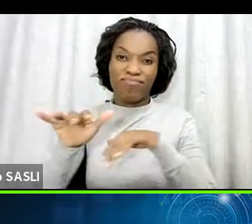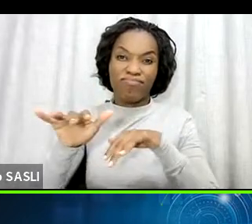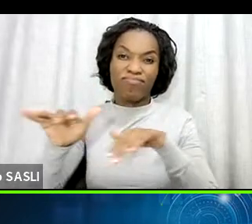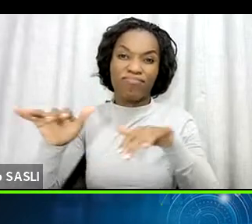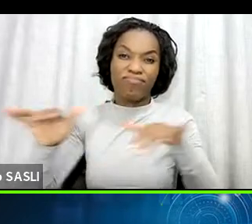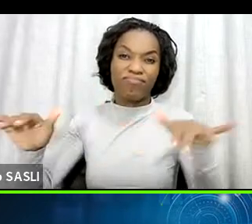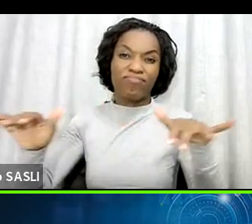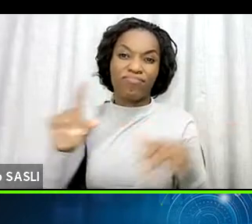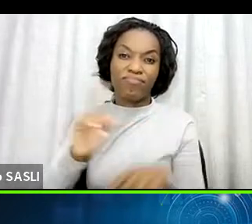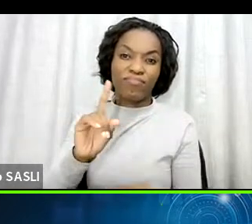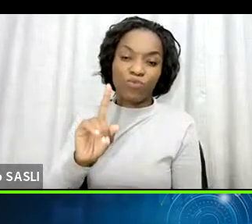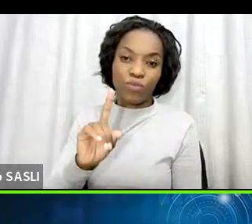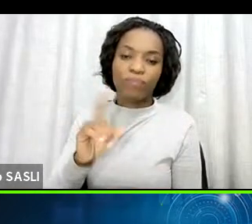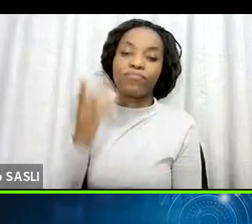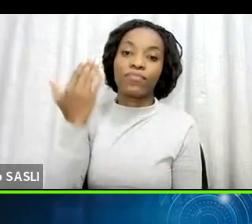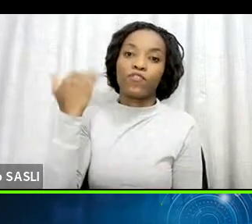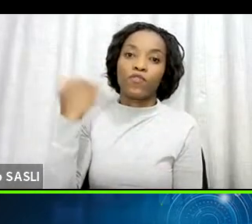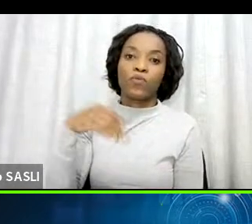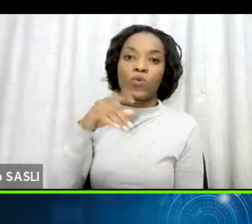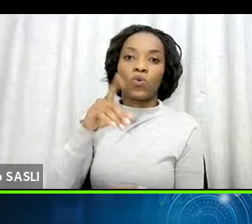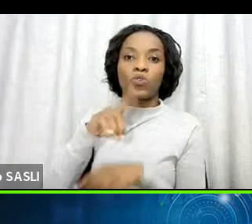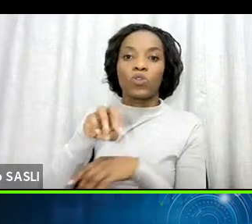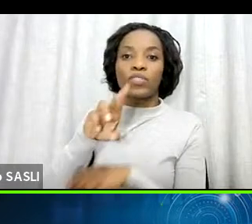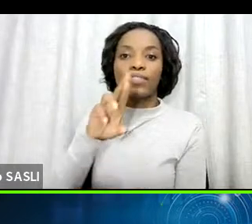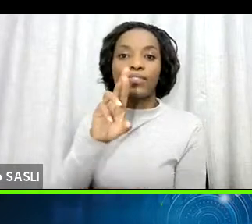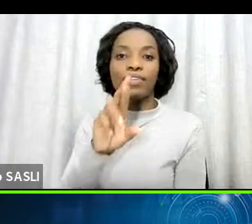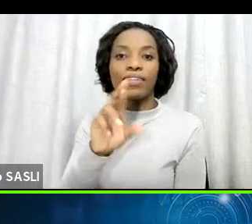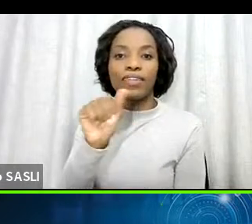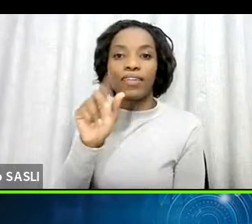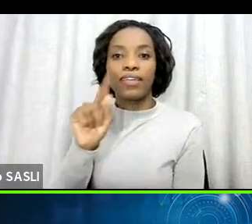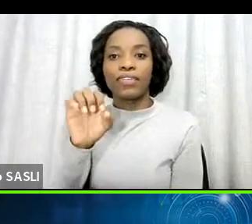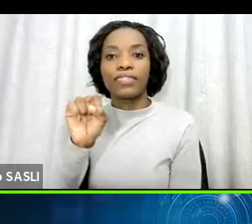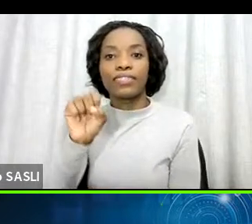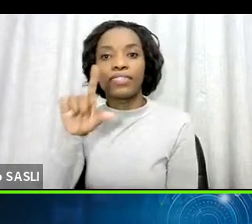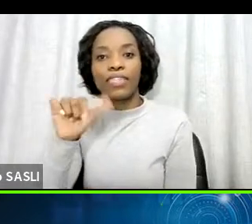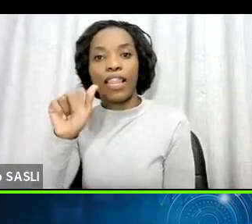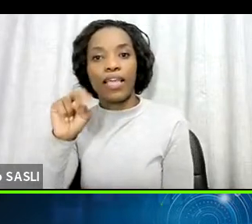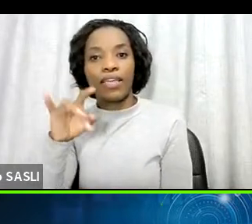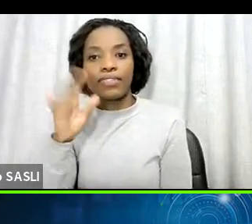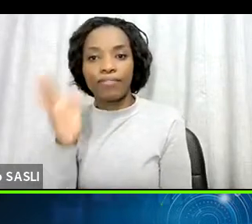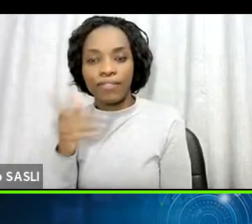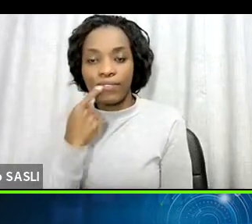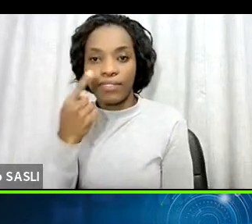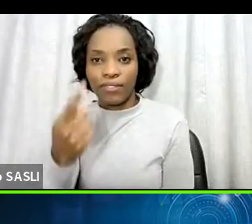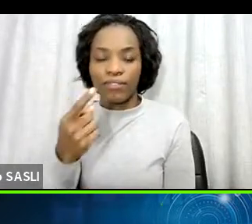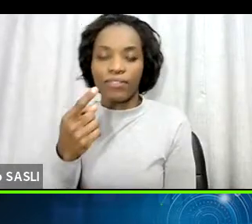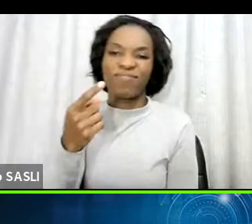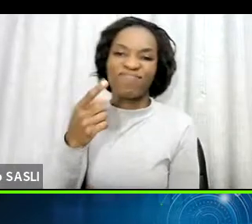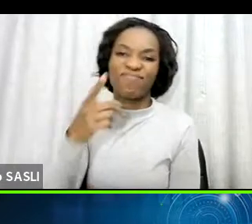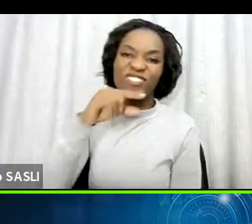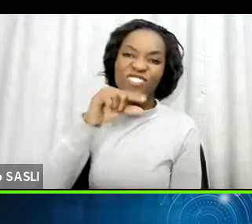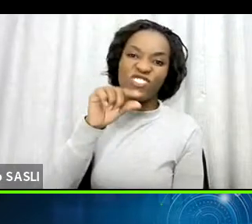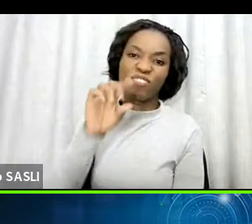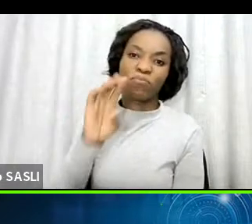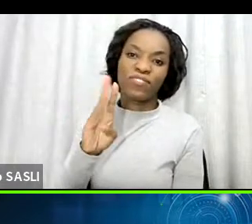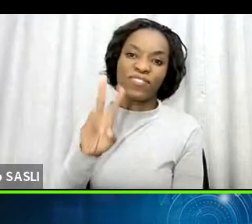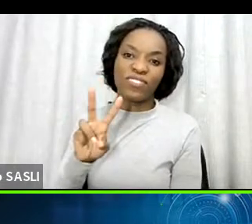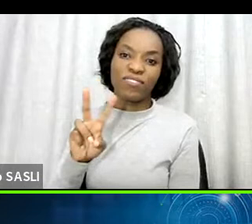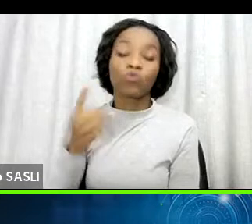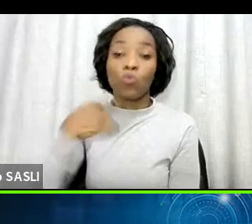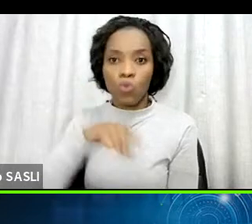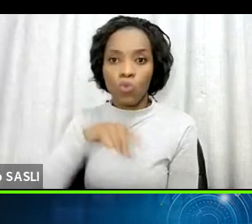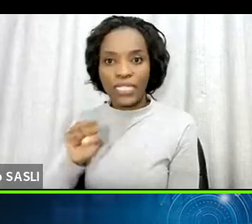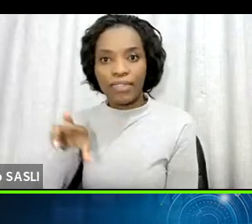to earlier by Dr. Ratzelane of gender-based violence. And as SARS, we've taken the stance